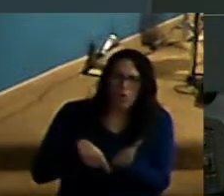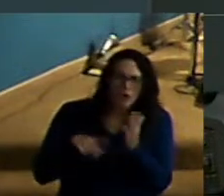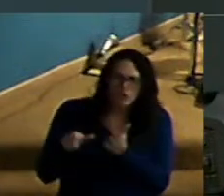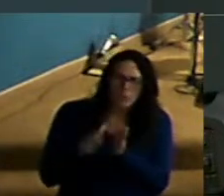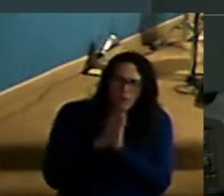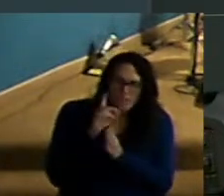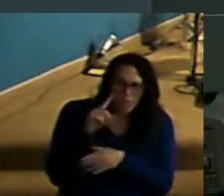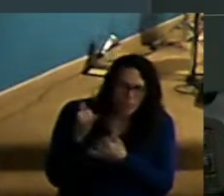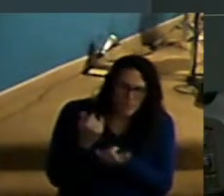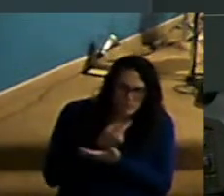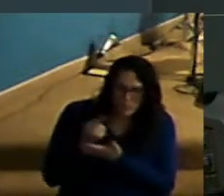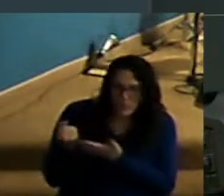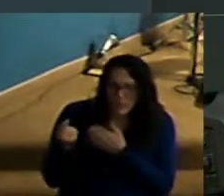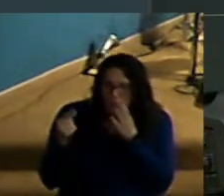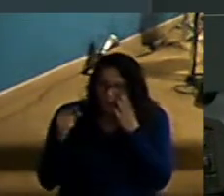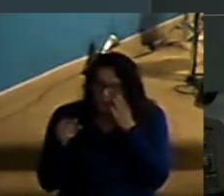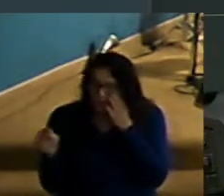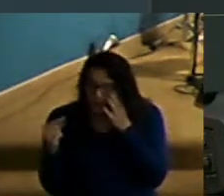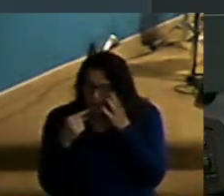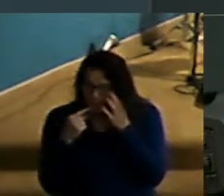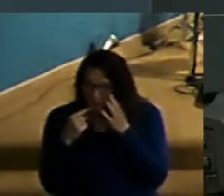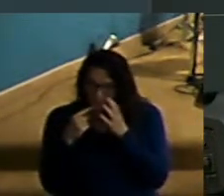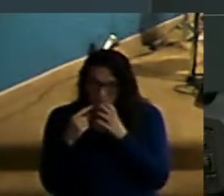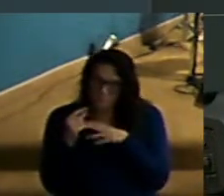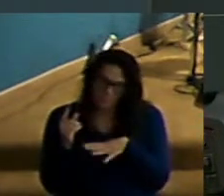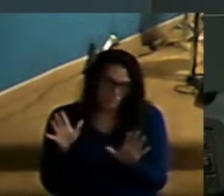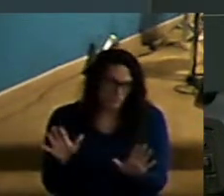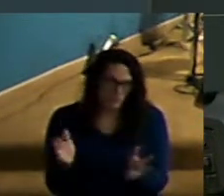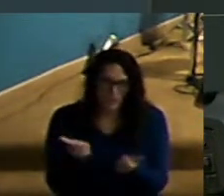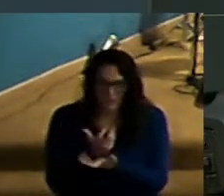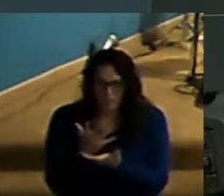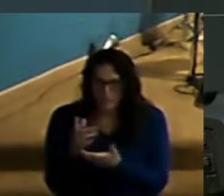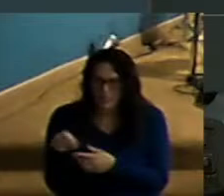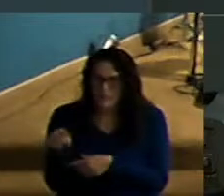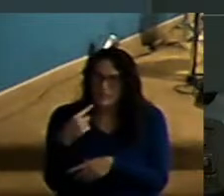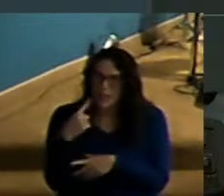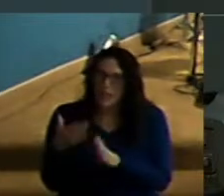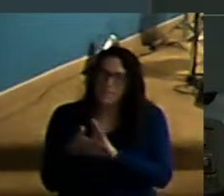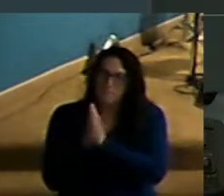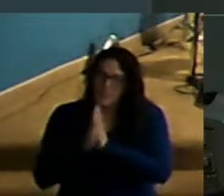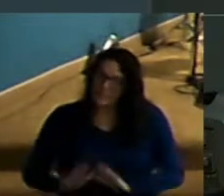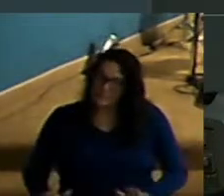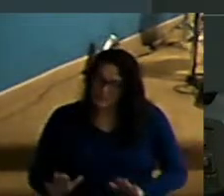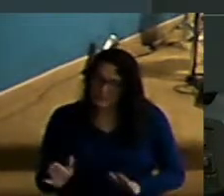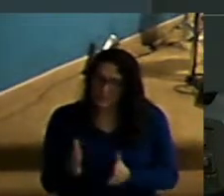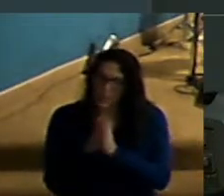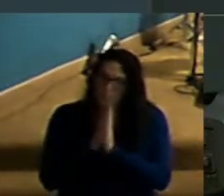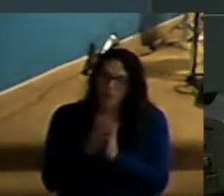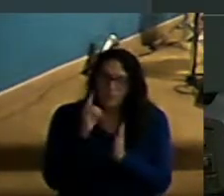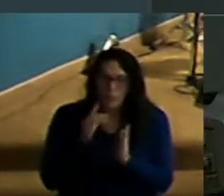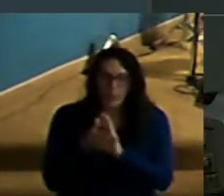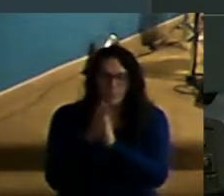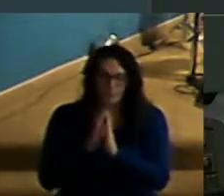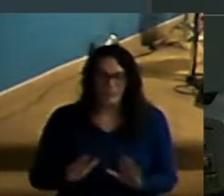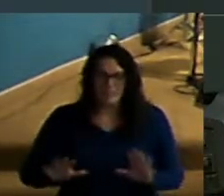about? And it's kind of a common everything, but it said peace. Prayers for peace